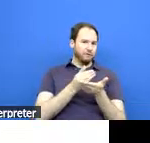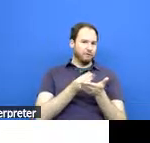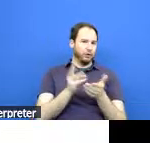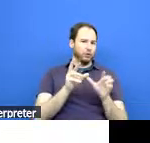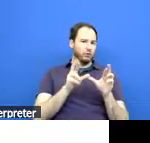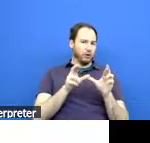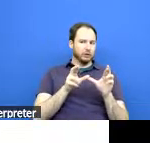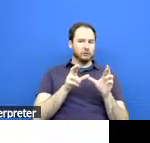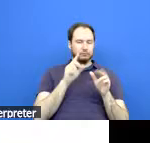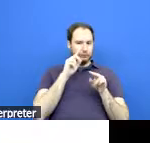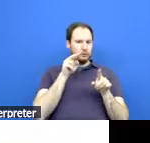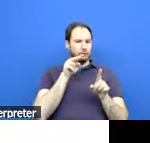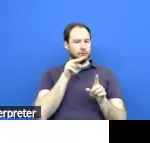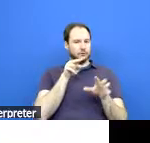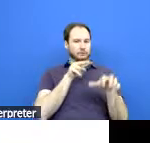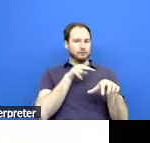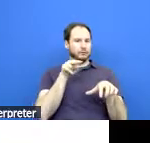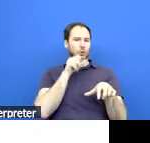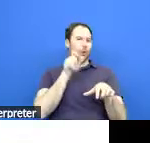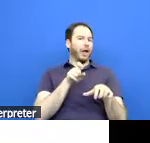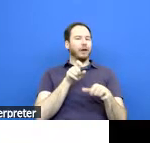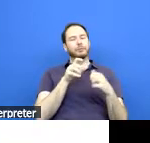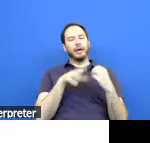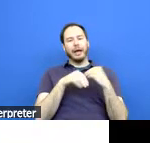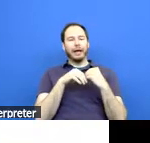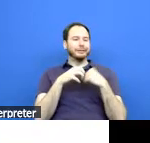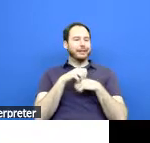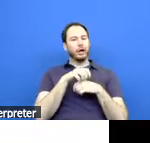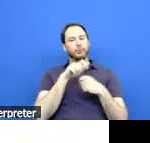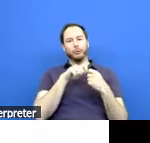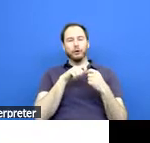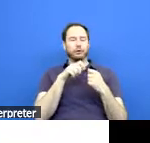if they don't have to be textured and all such, but